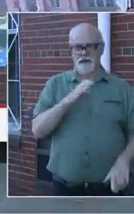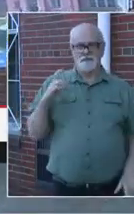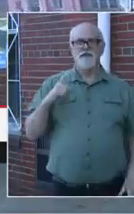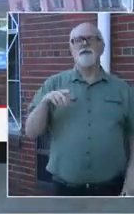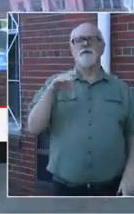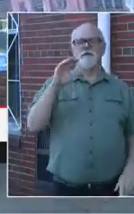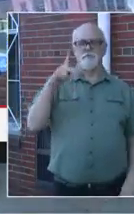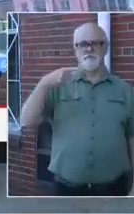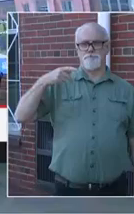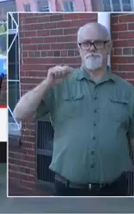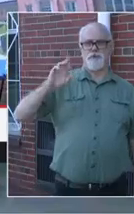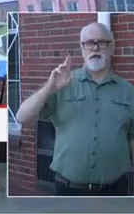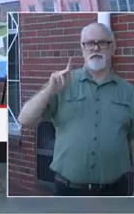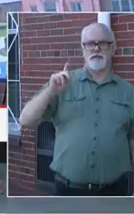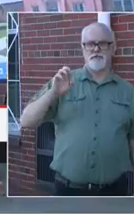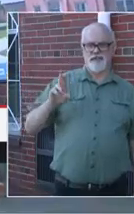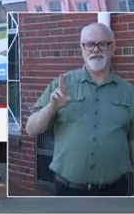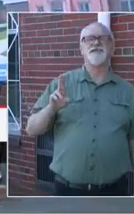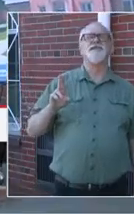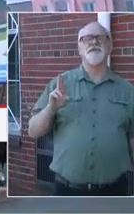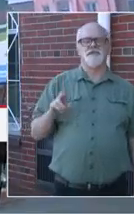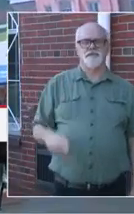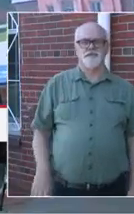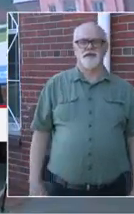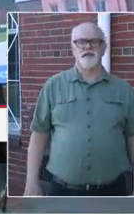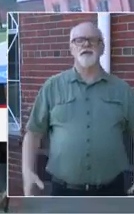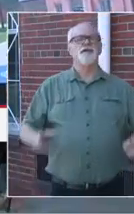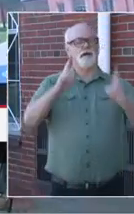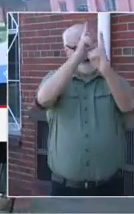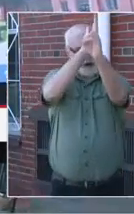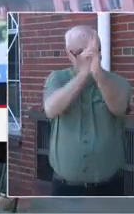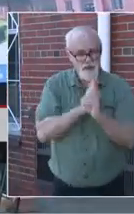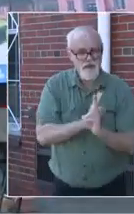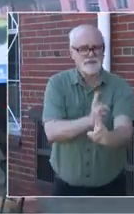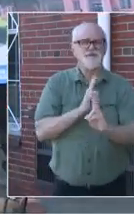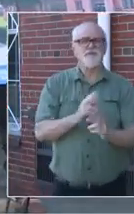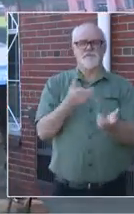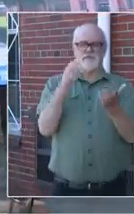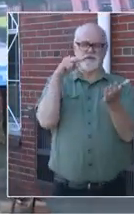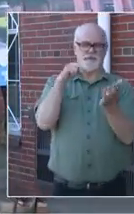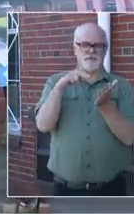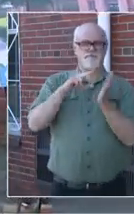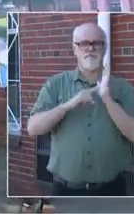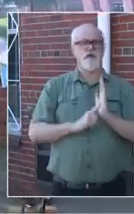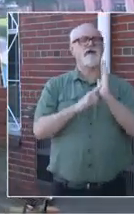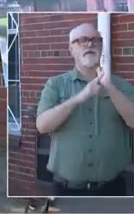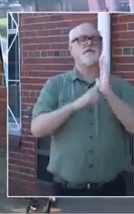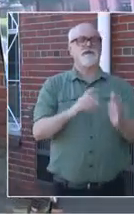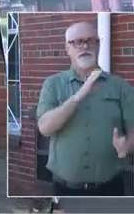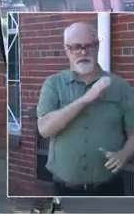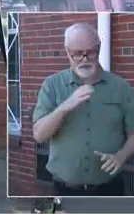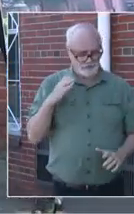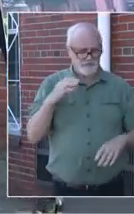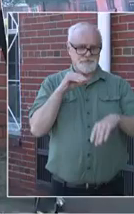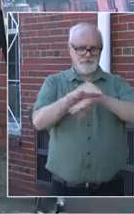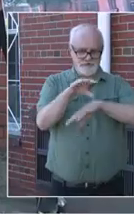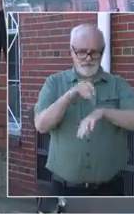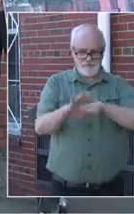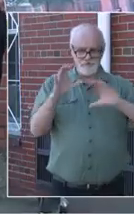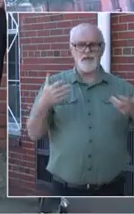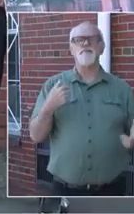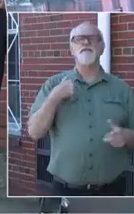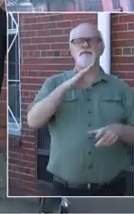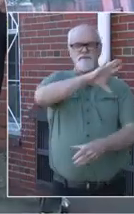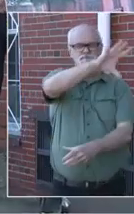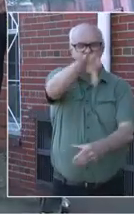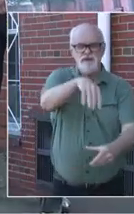of representing this community on the D.C. Council. I'm also the chair of the Council's Committee on Youth Affairs. And I was out here earlier this